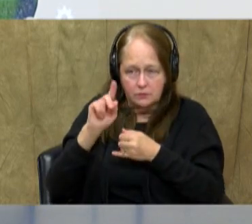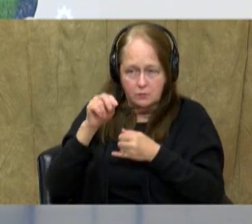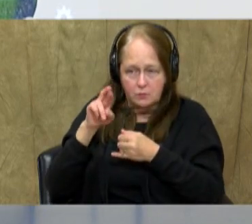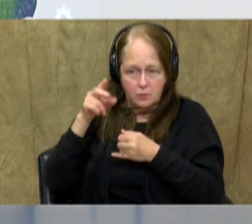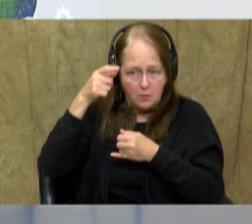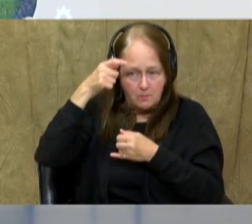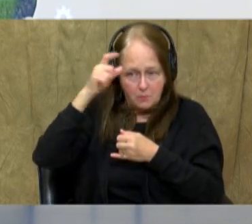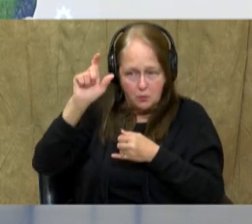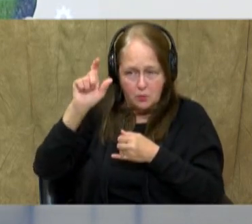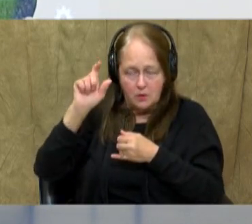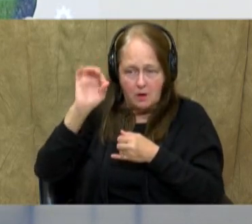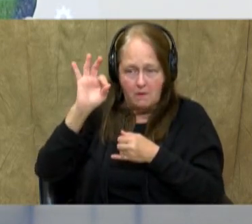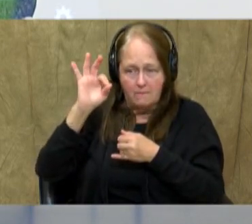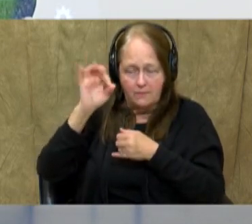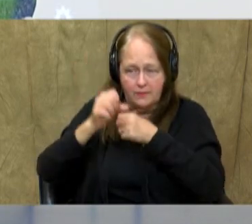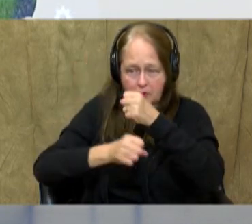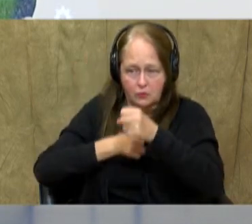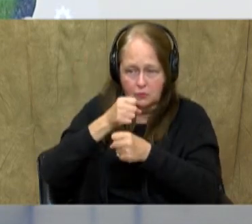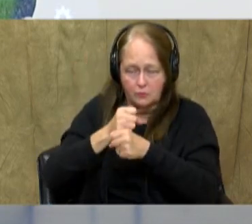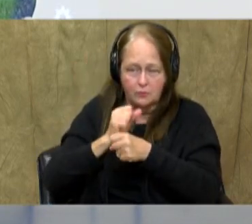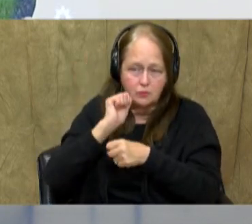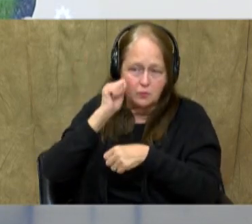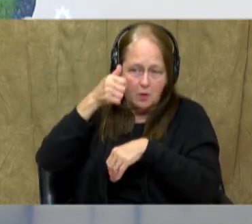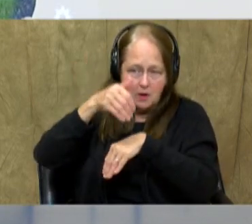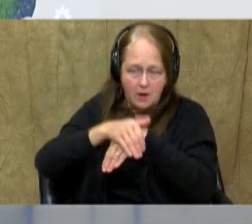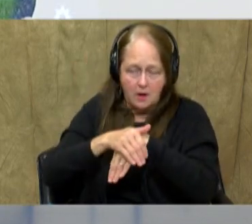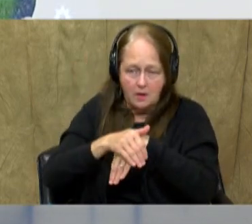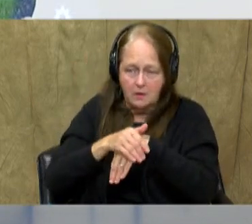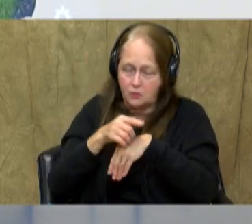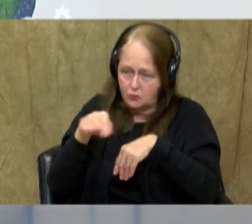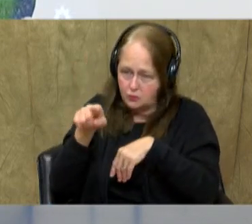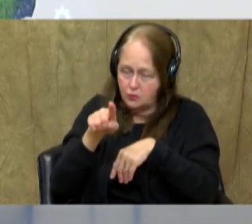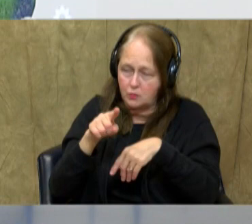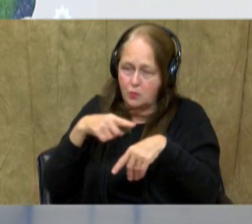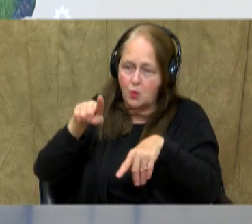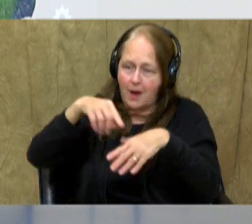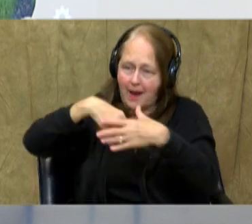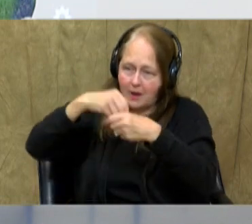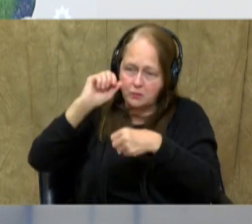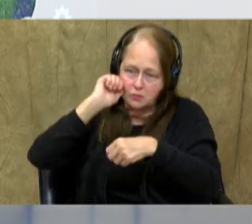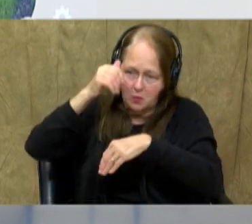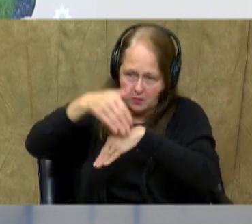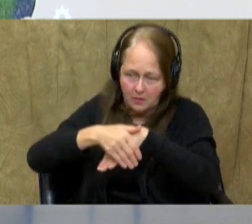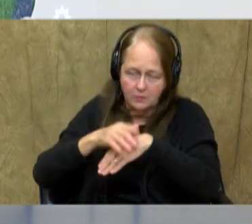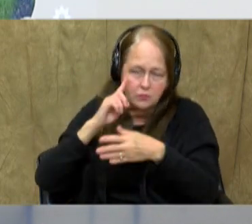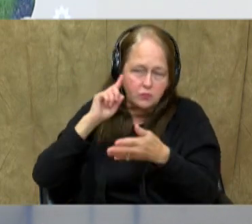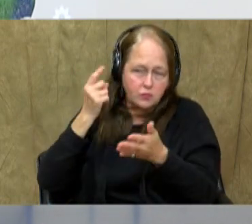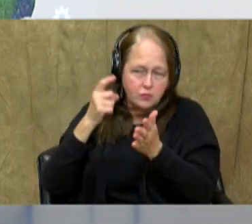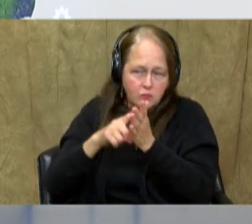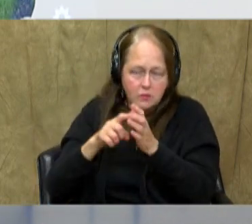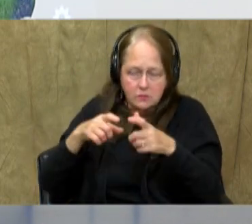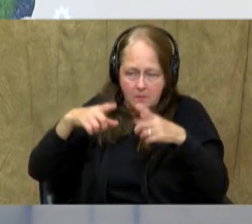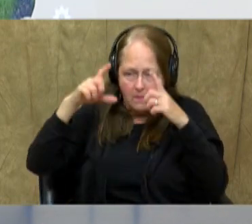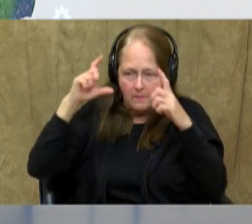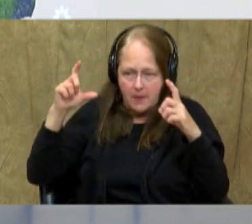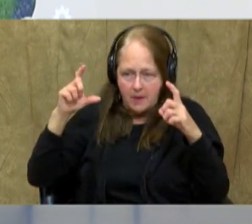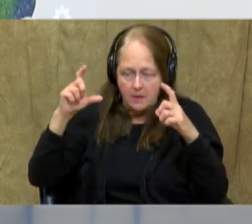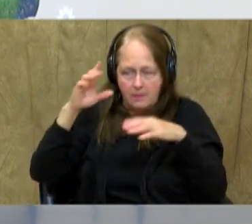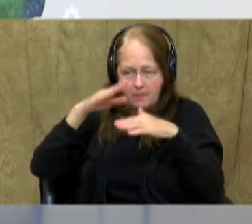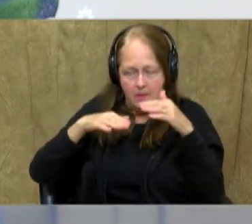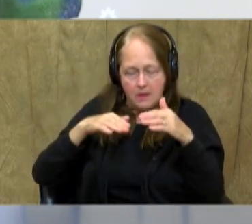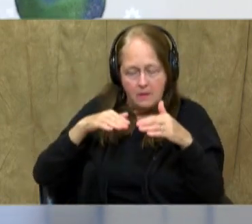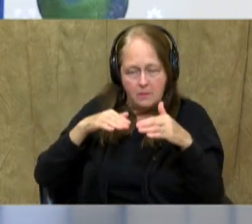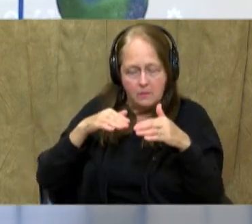of the year. So tomorrow night, if it's clear, make sure you get outside and look at that full moon and notice how much bigger it looks than it normally